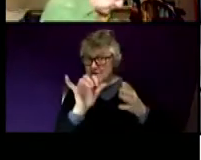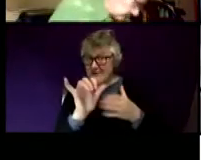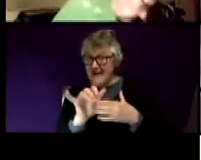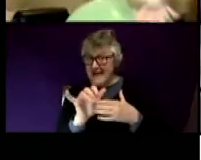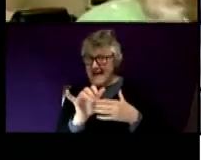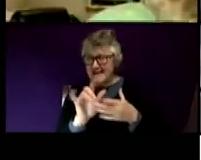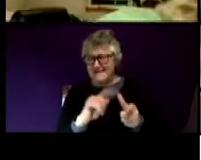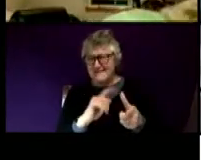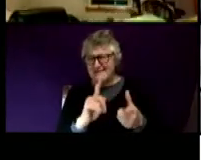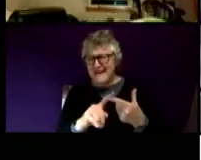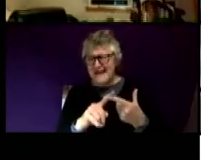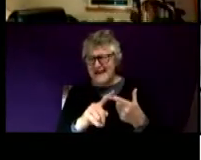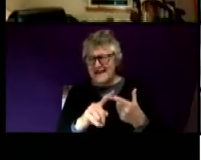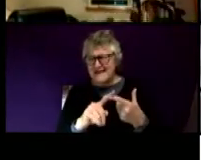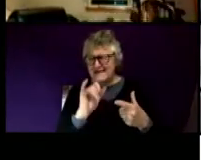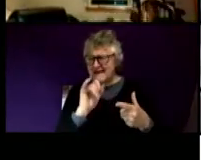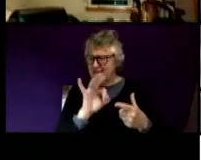place.